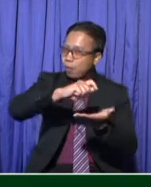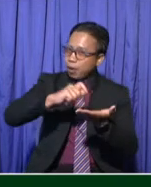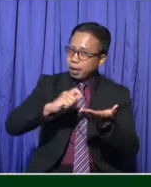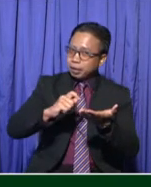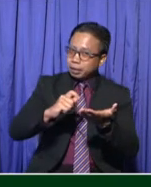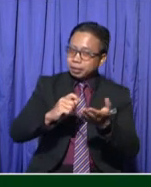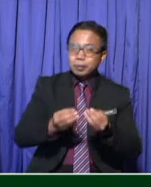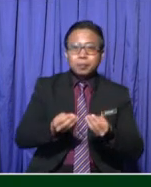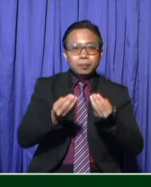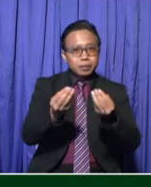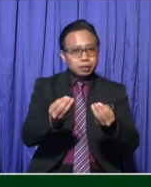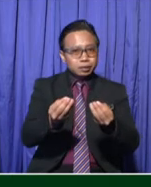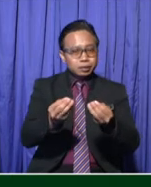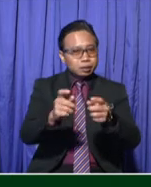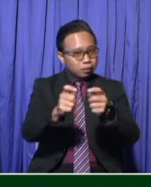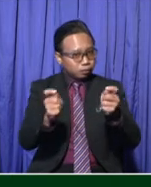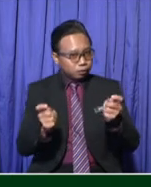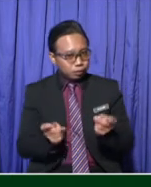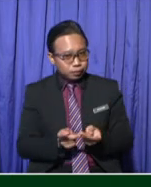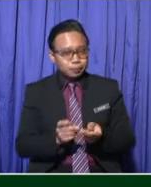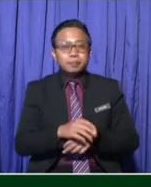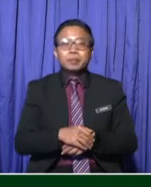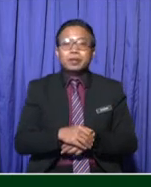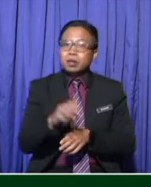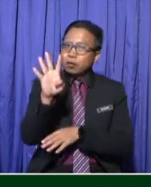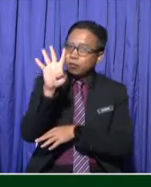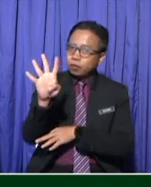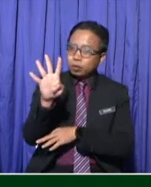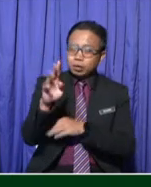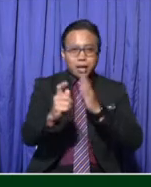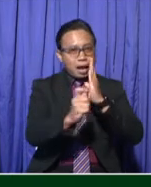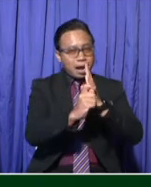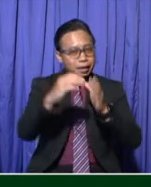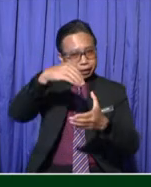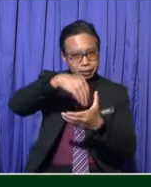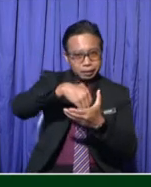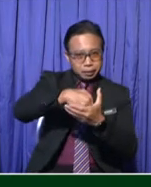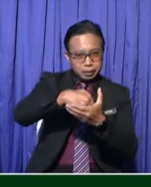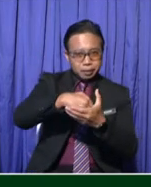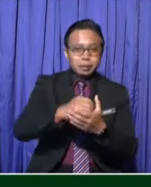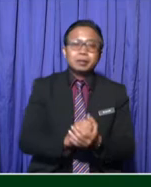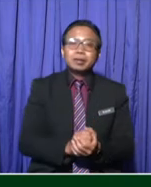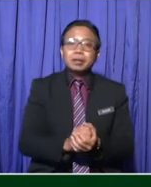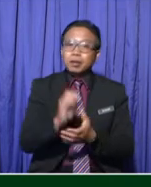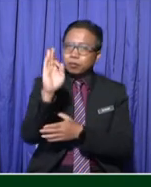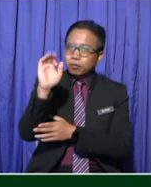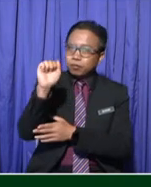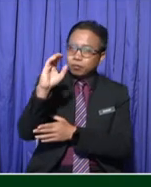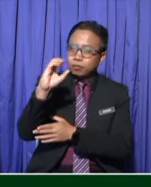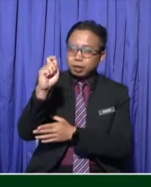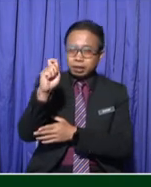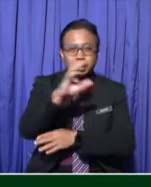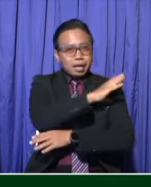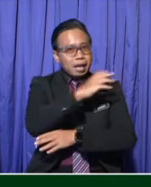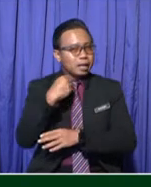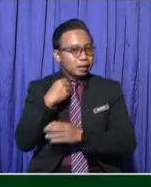on given situation. Fourth, add in the range of basic facts and add